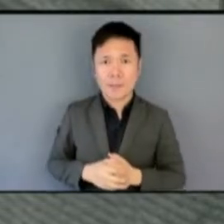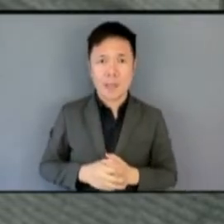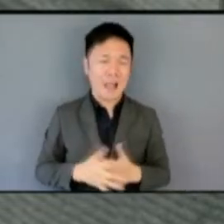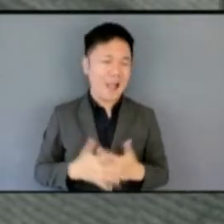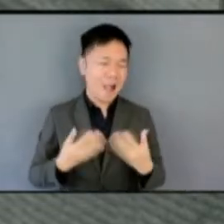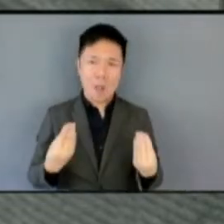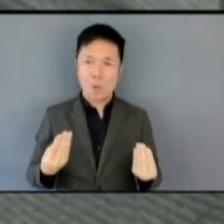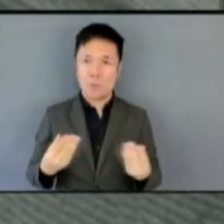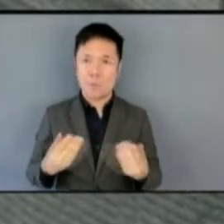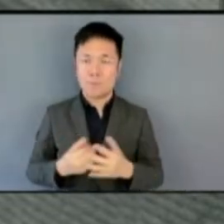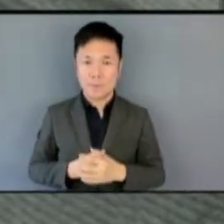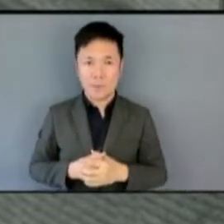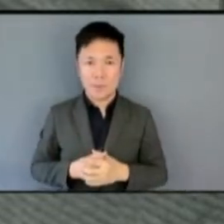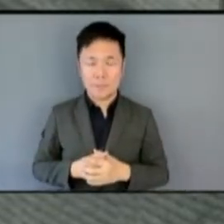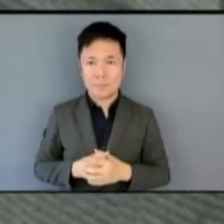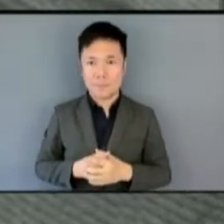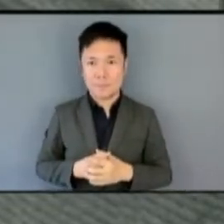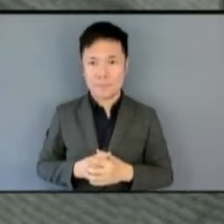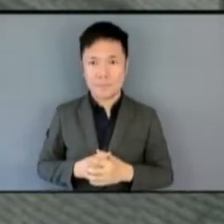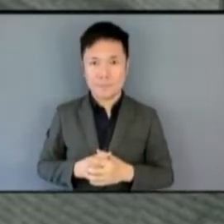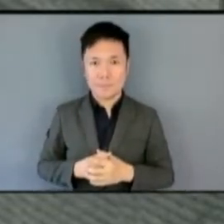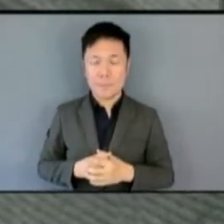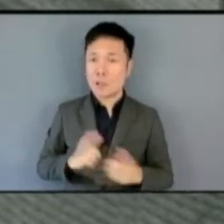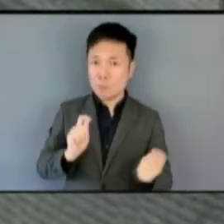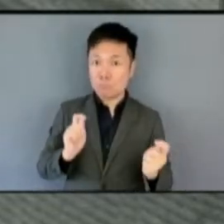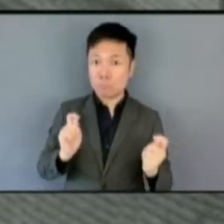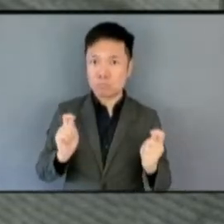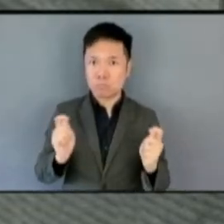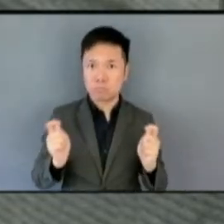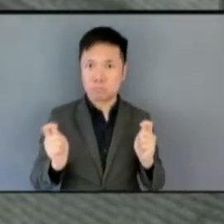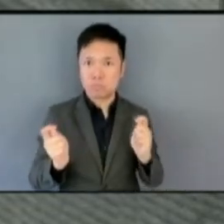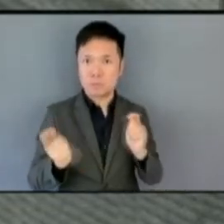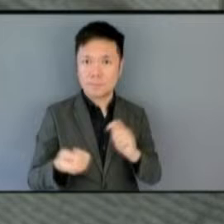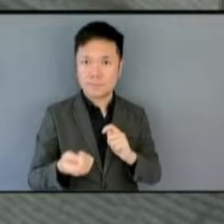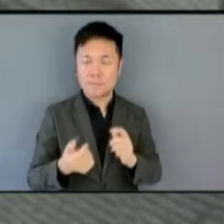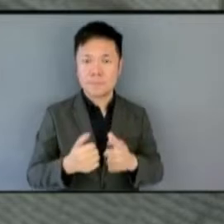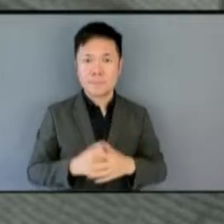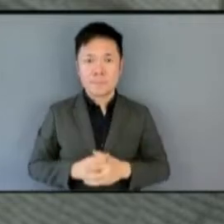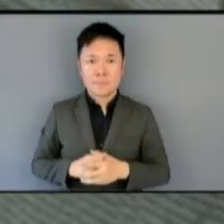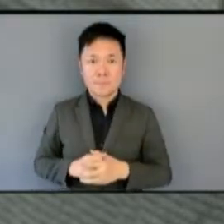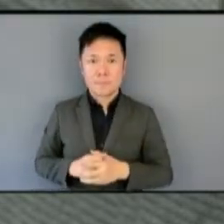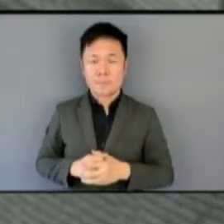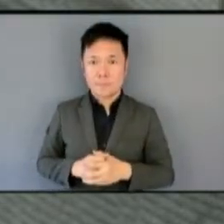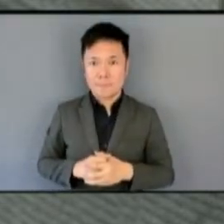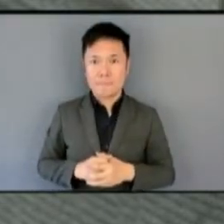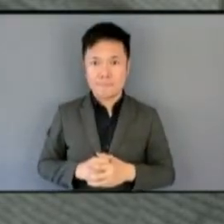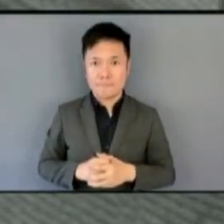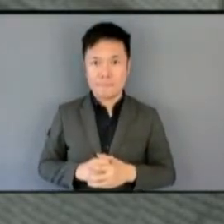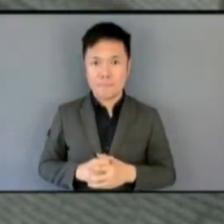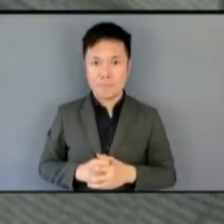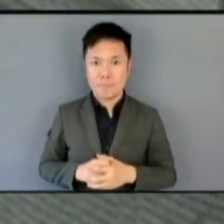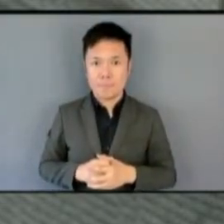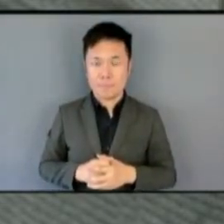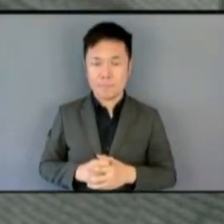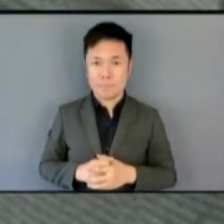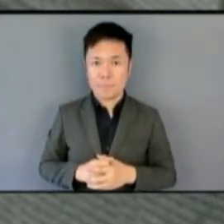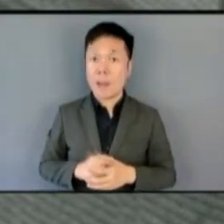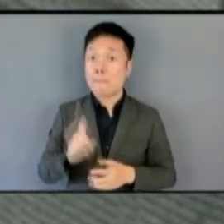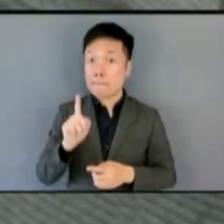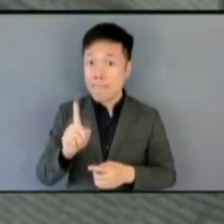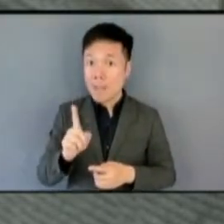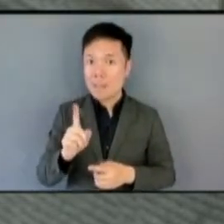with this sort of shifts that's going on. But it